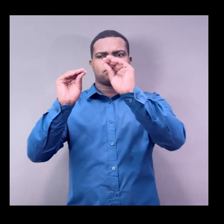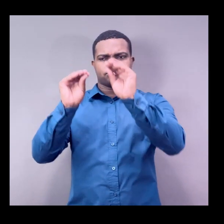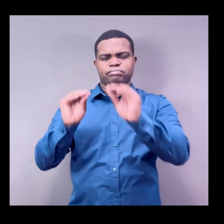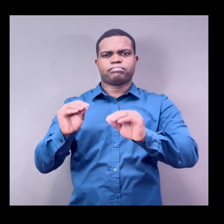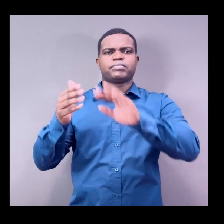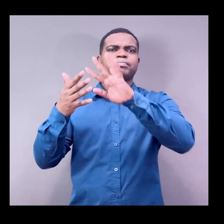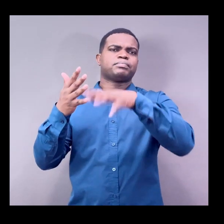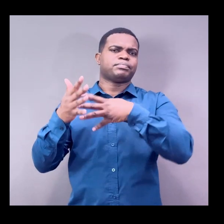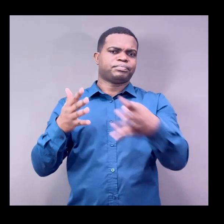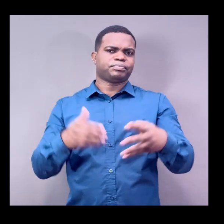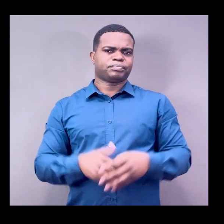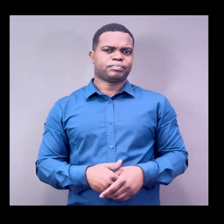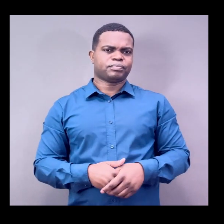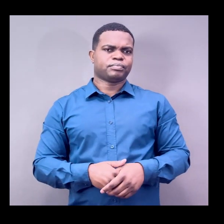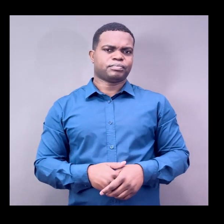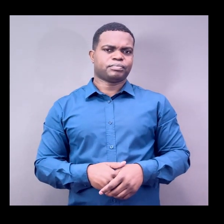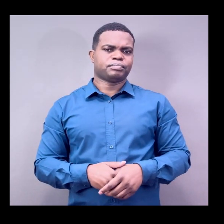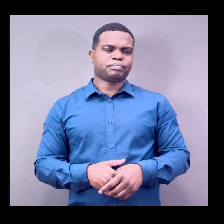standard